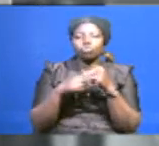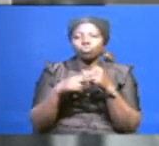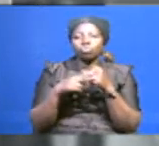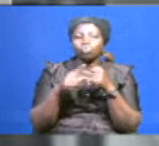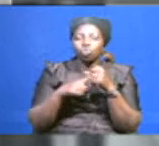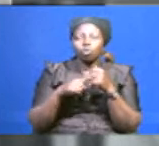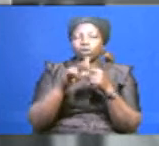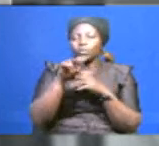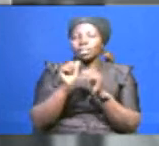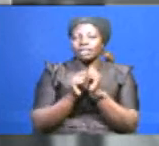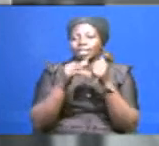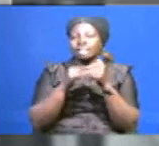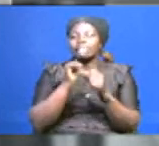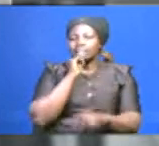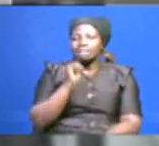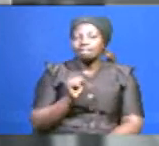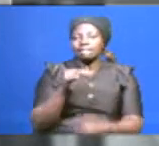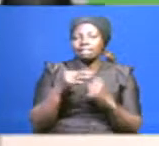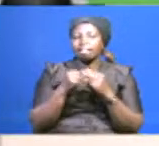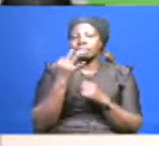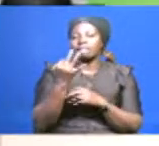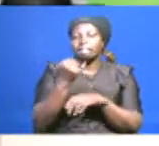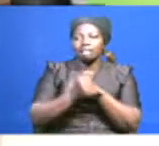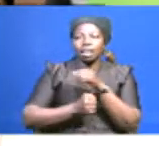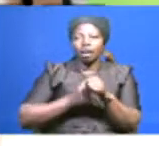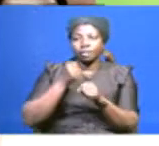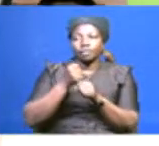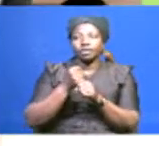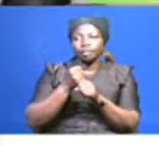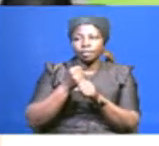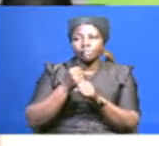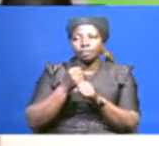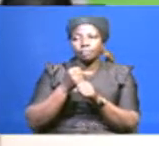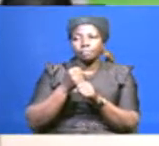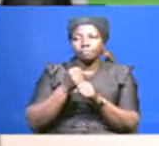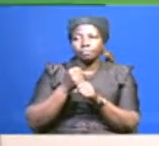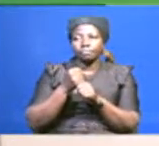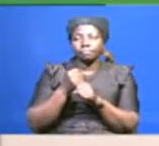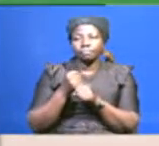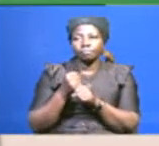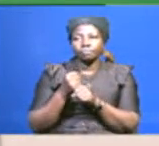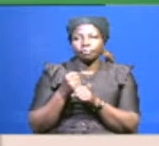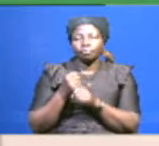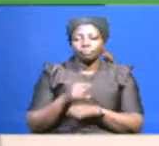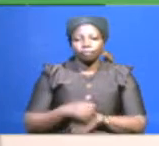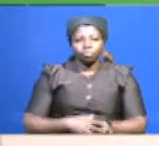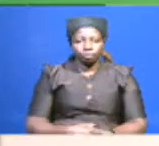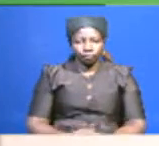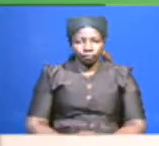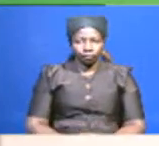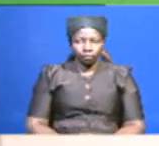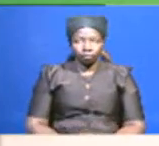of 83. Jacqueline Masharia for The Cabinet.